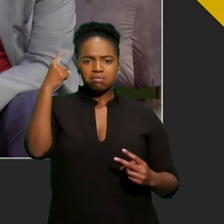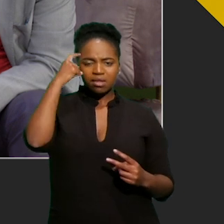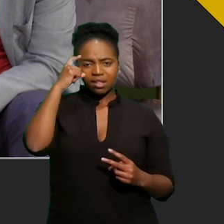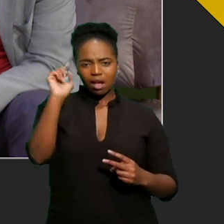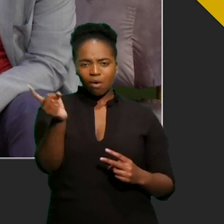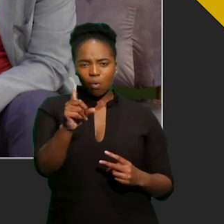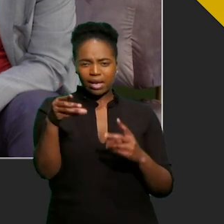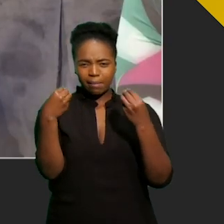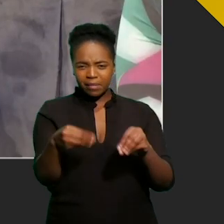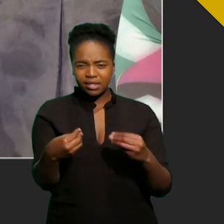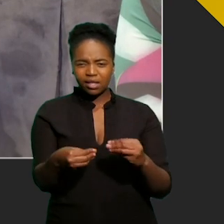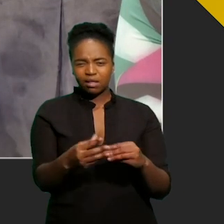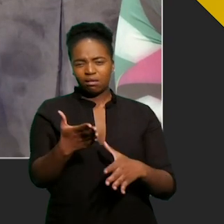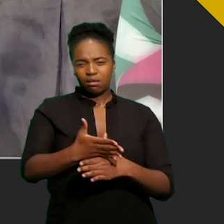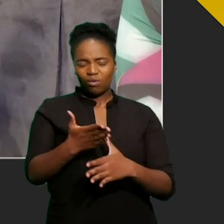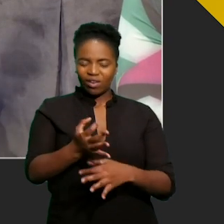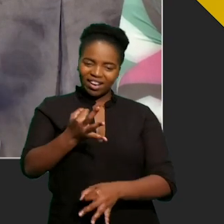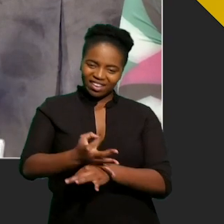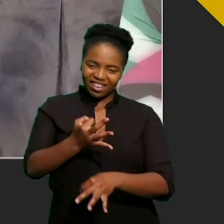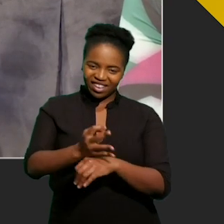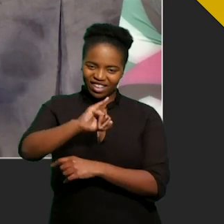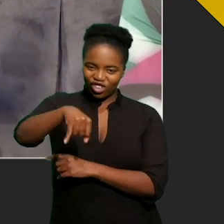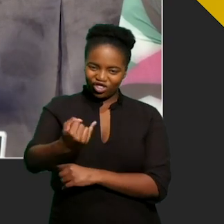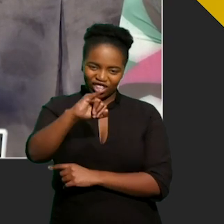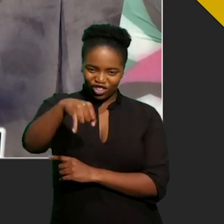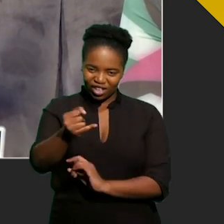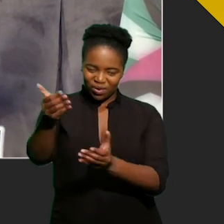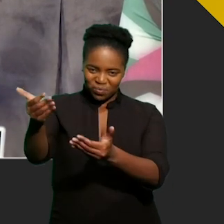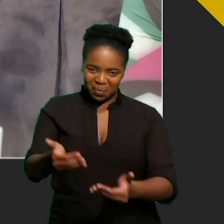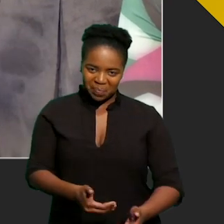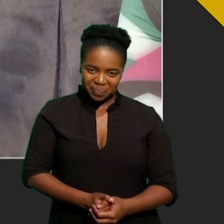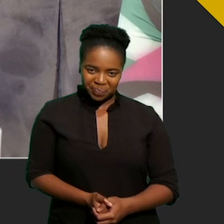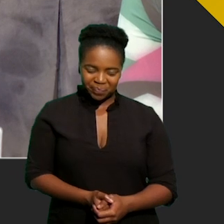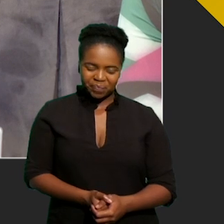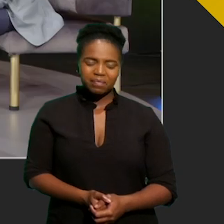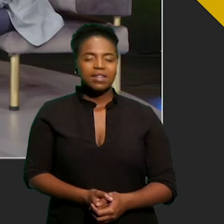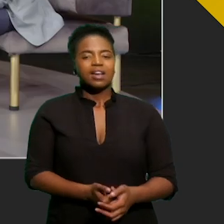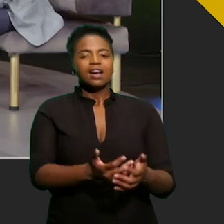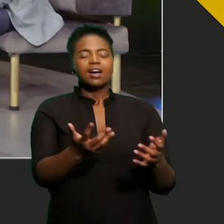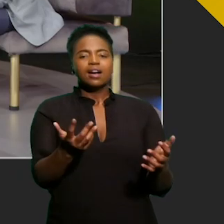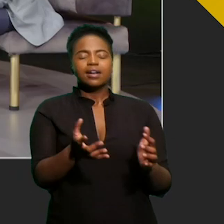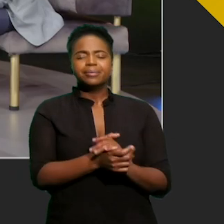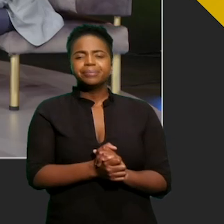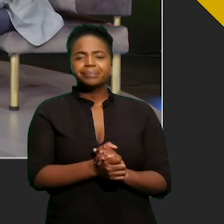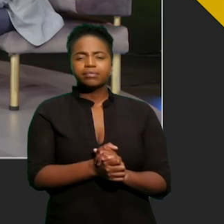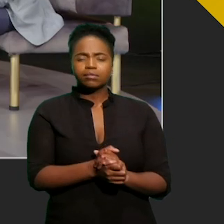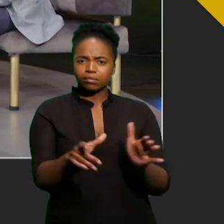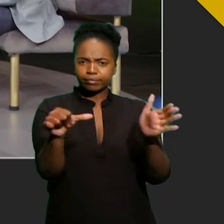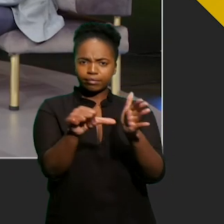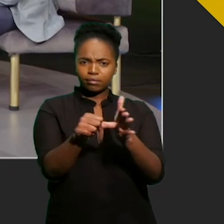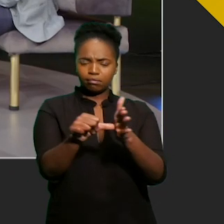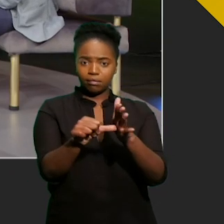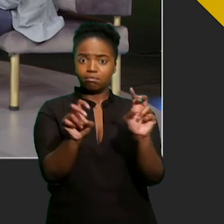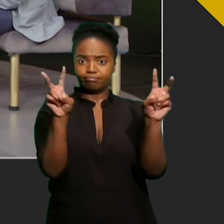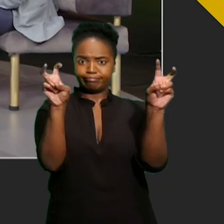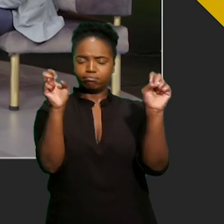an entrepreneur in all sorts of walk of life. Untate JJ Thabane, we welcome you onto the show. Thank you. It's such a big and important conversation that we